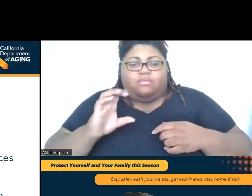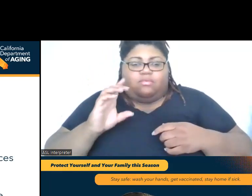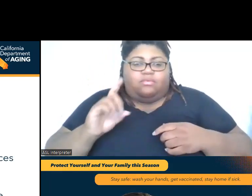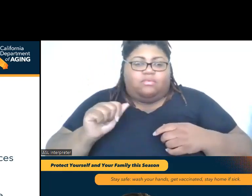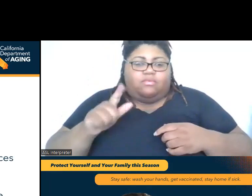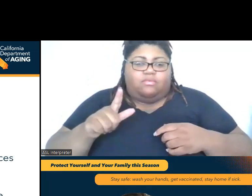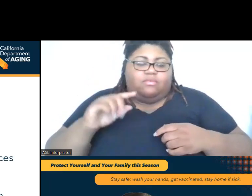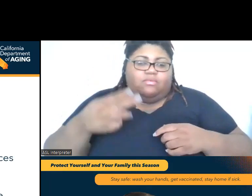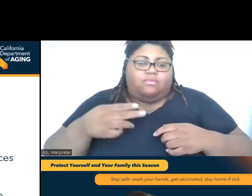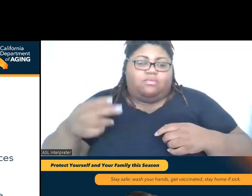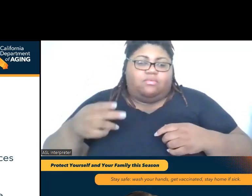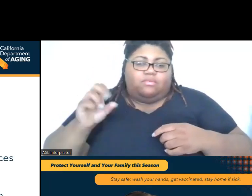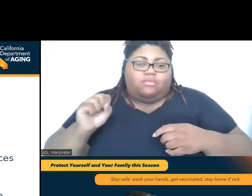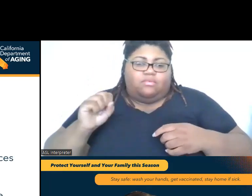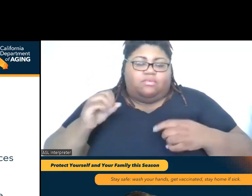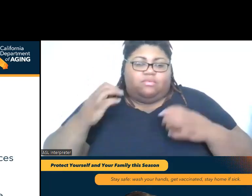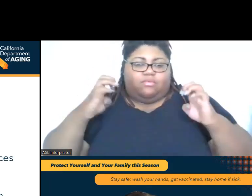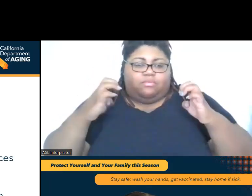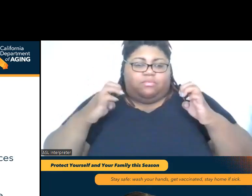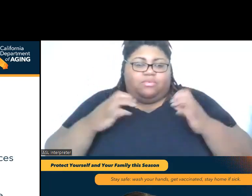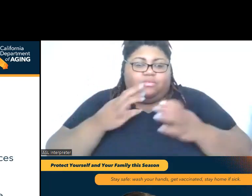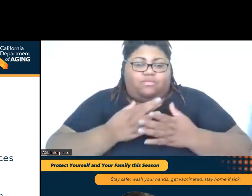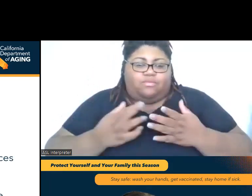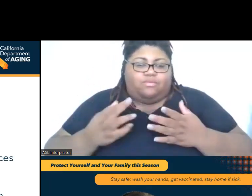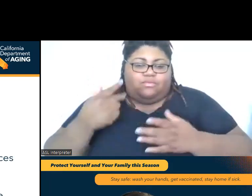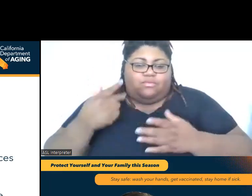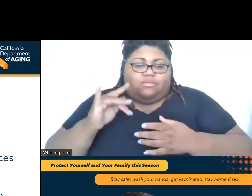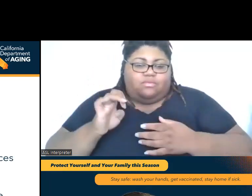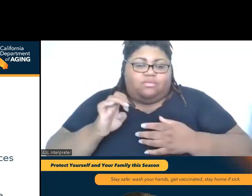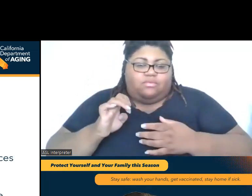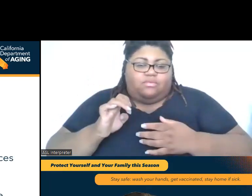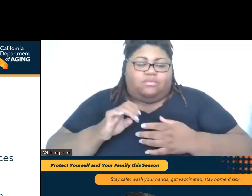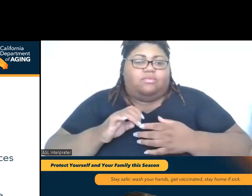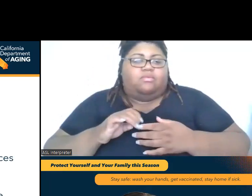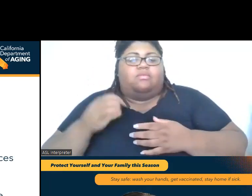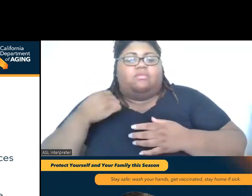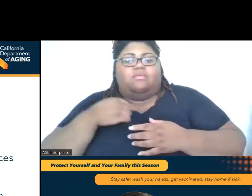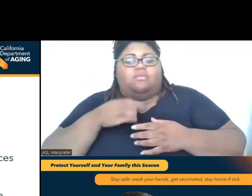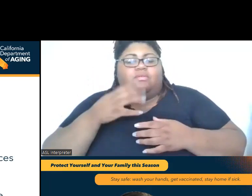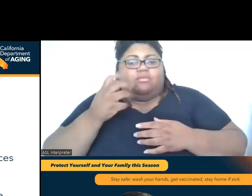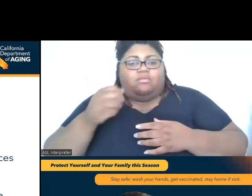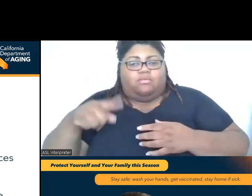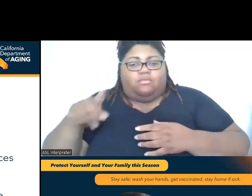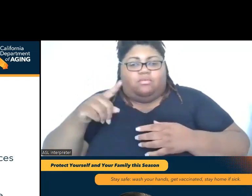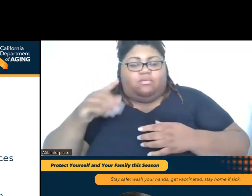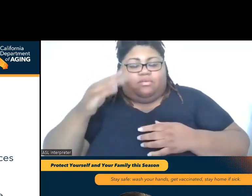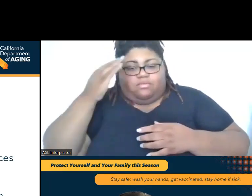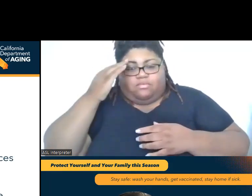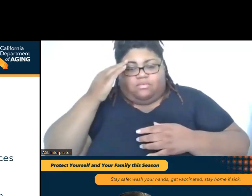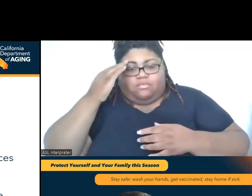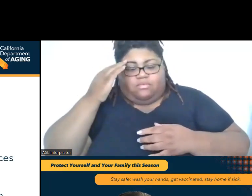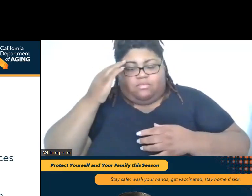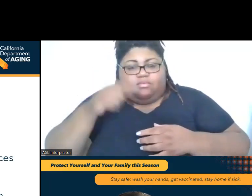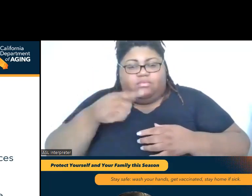through a heavy storm period right now, so we'd also like to ask all of you to push this guide out to those that you serve. In this guide,